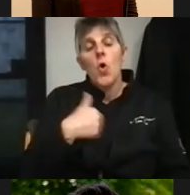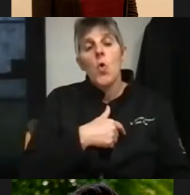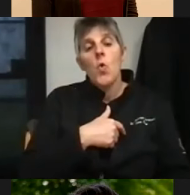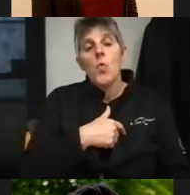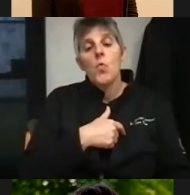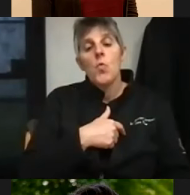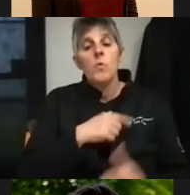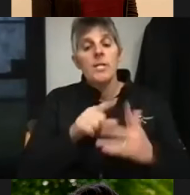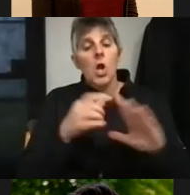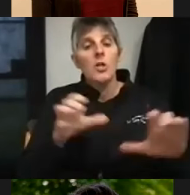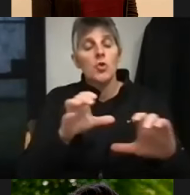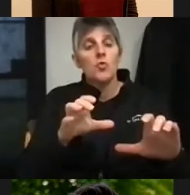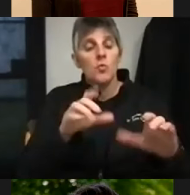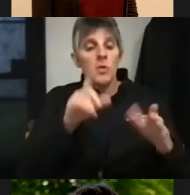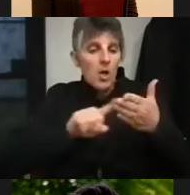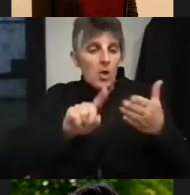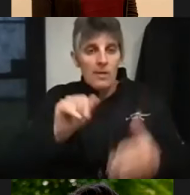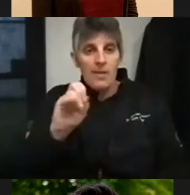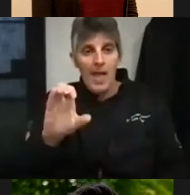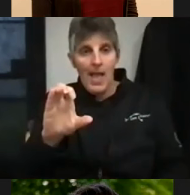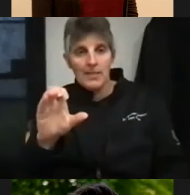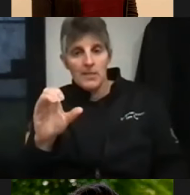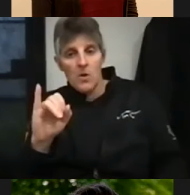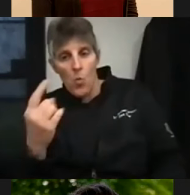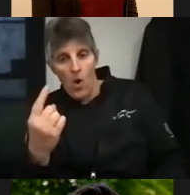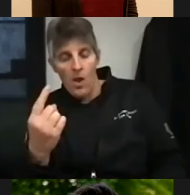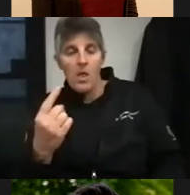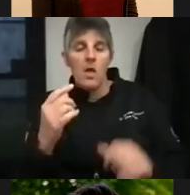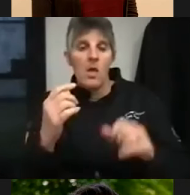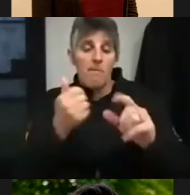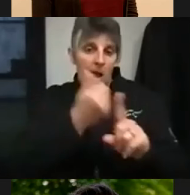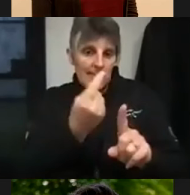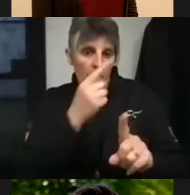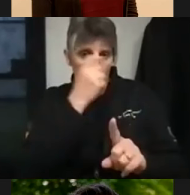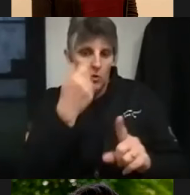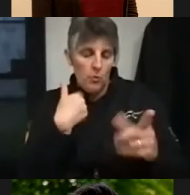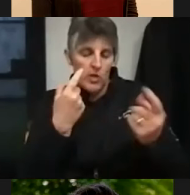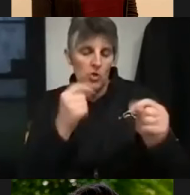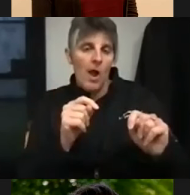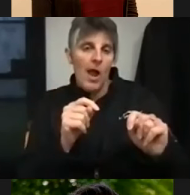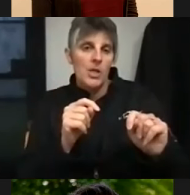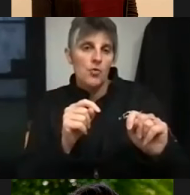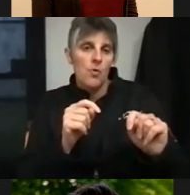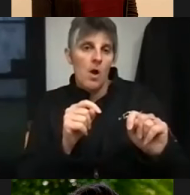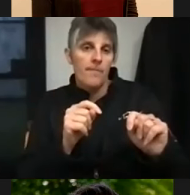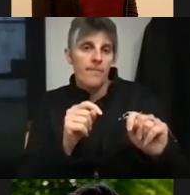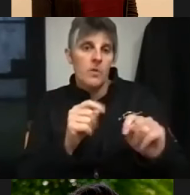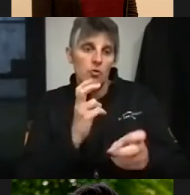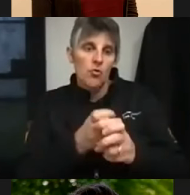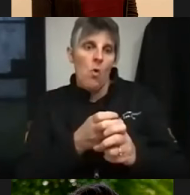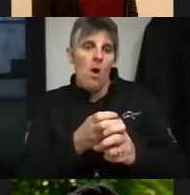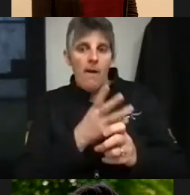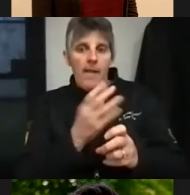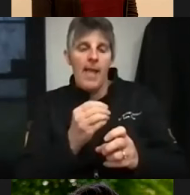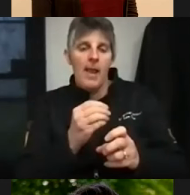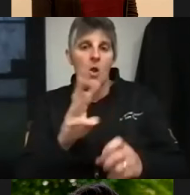So we started to look at the ASK1. By itself, because we tried so hard on the wind